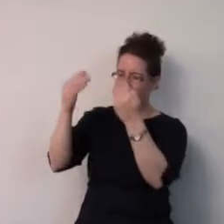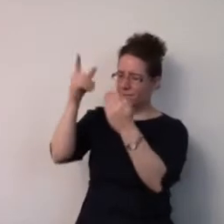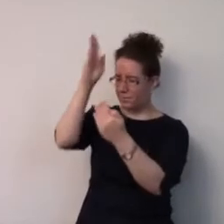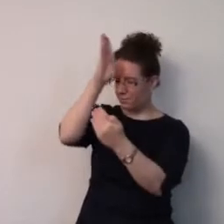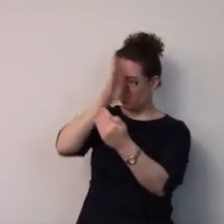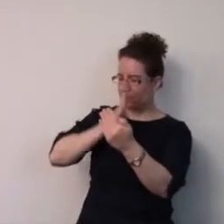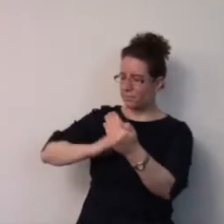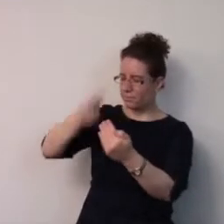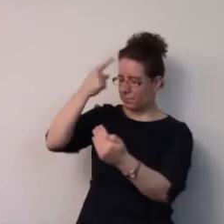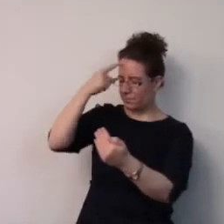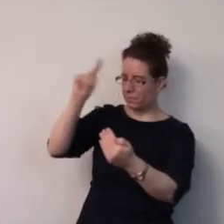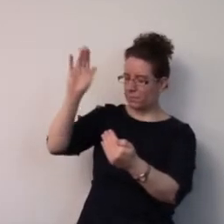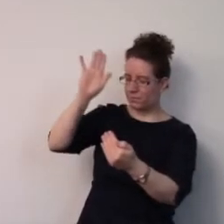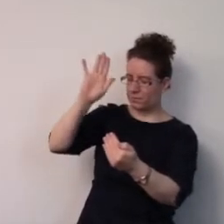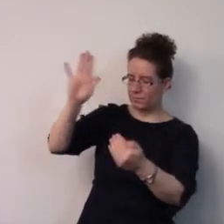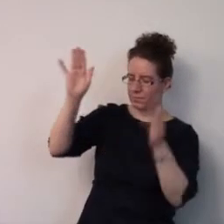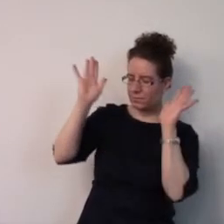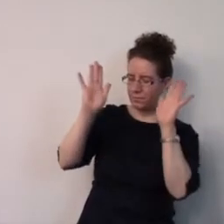but giving us